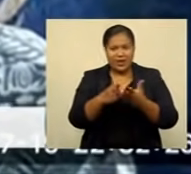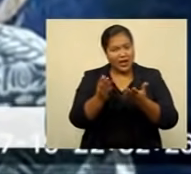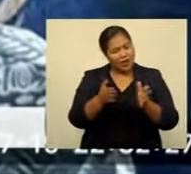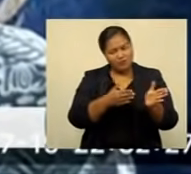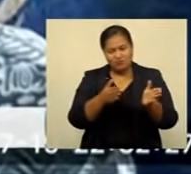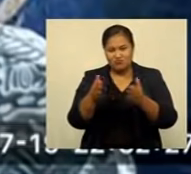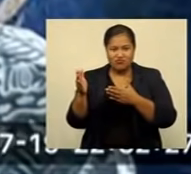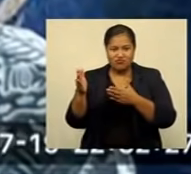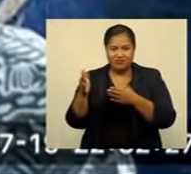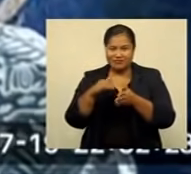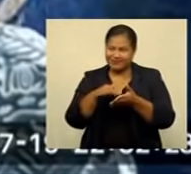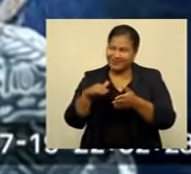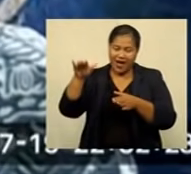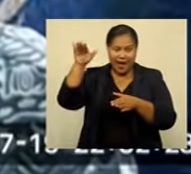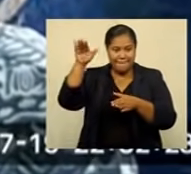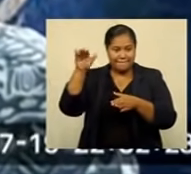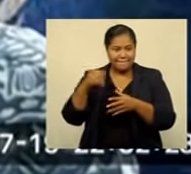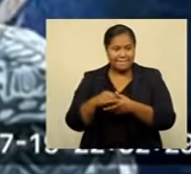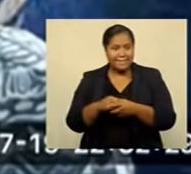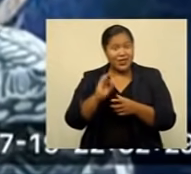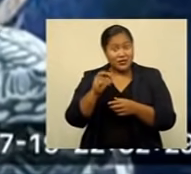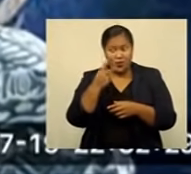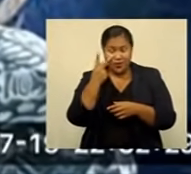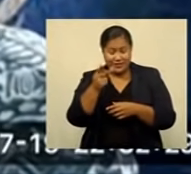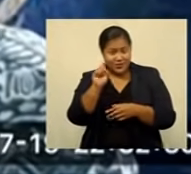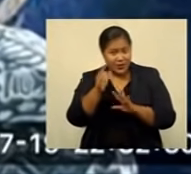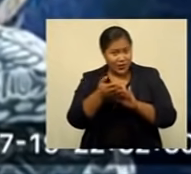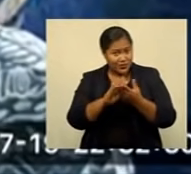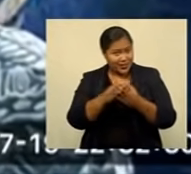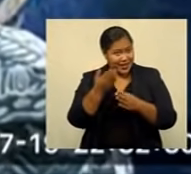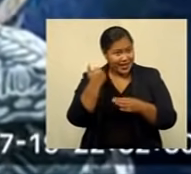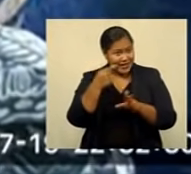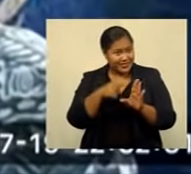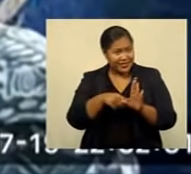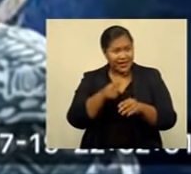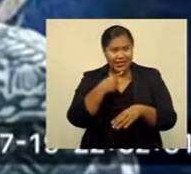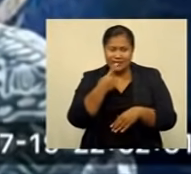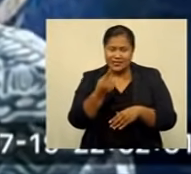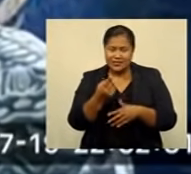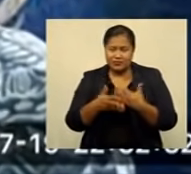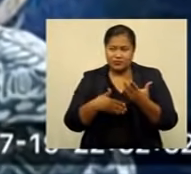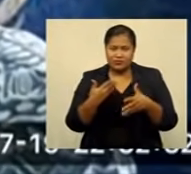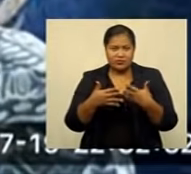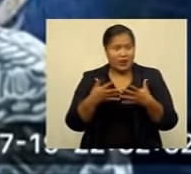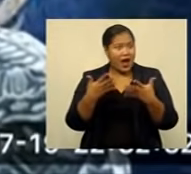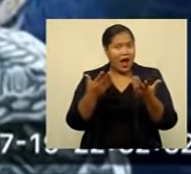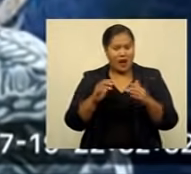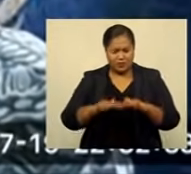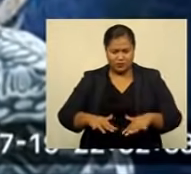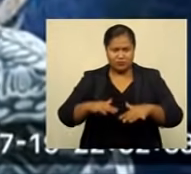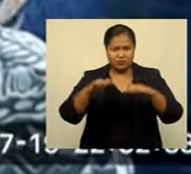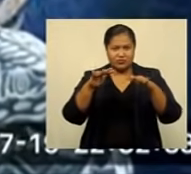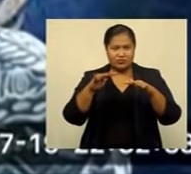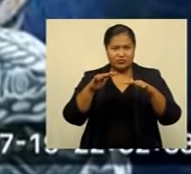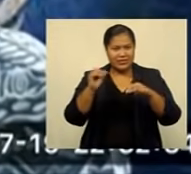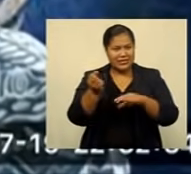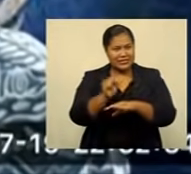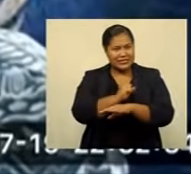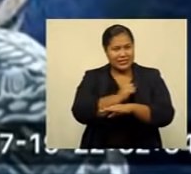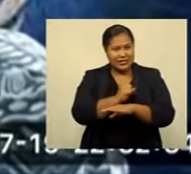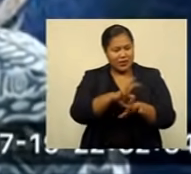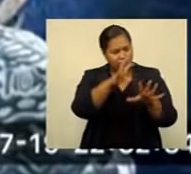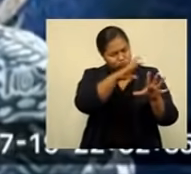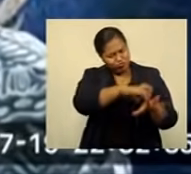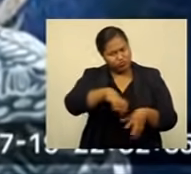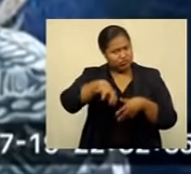ground. I visited one such community last year where they described to me how the rising sea level had swallowed up much